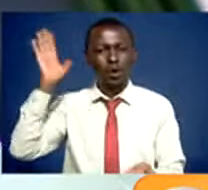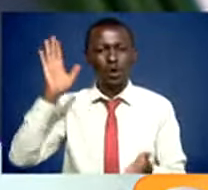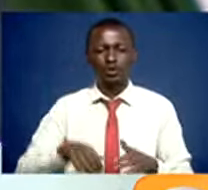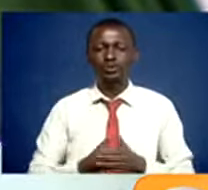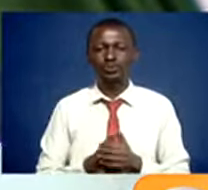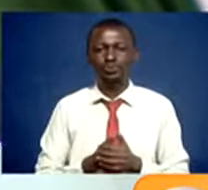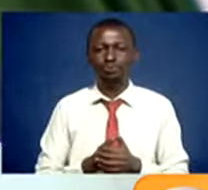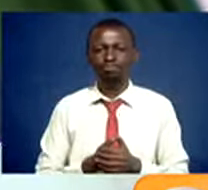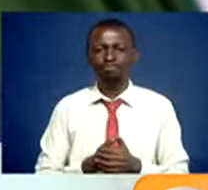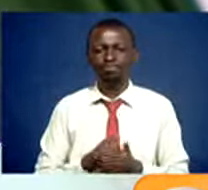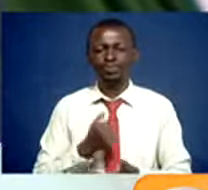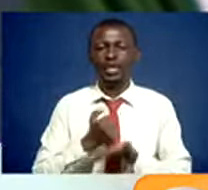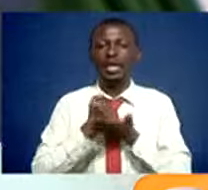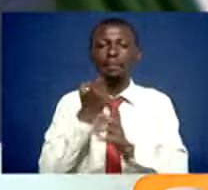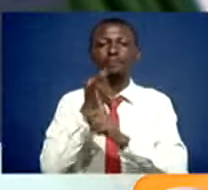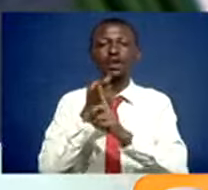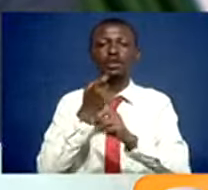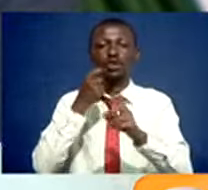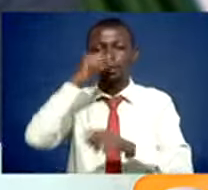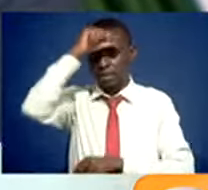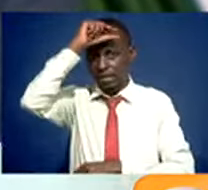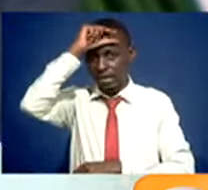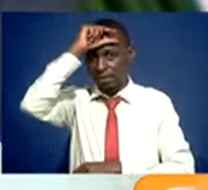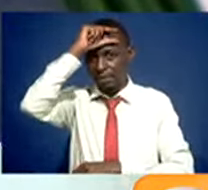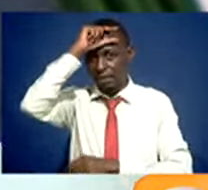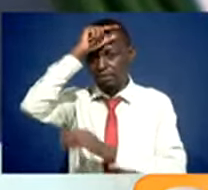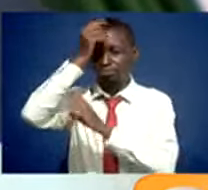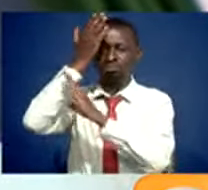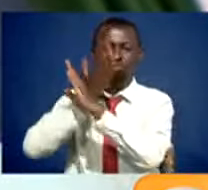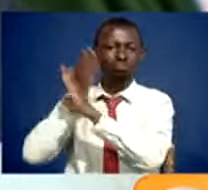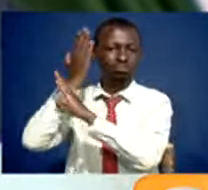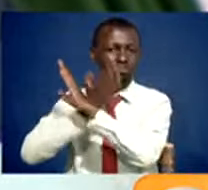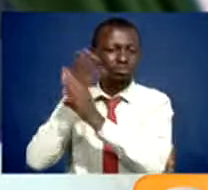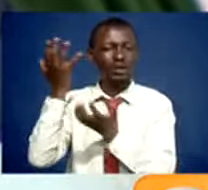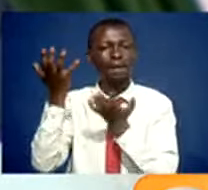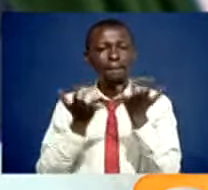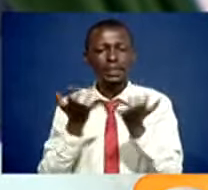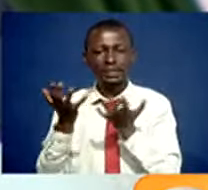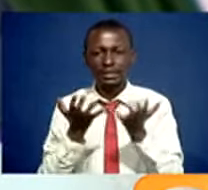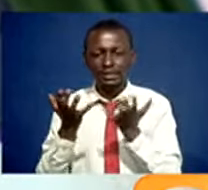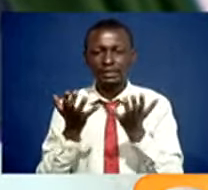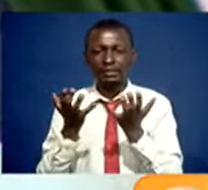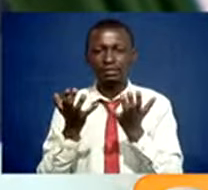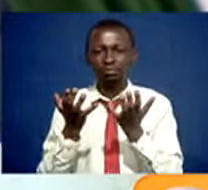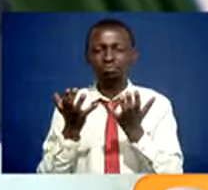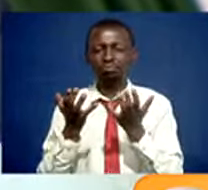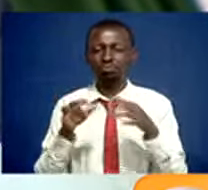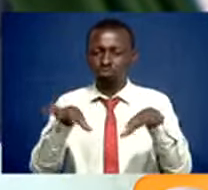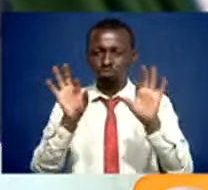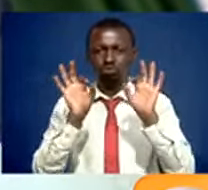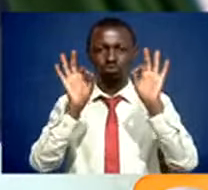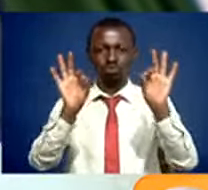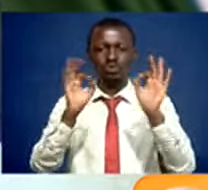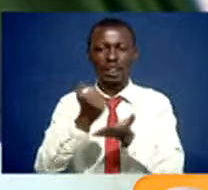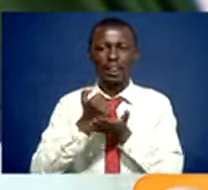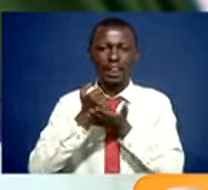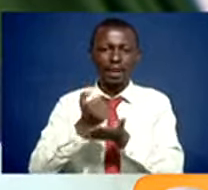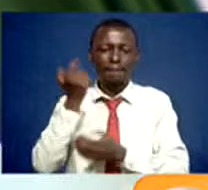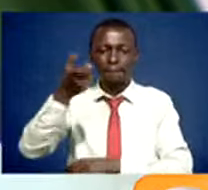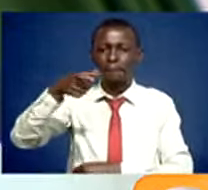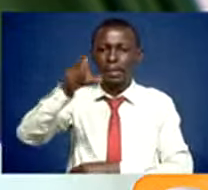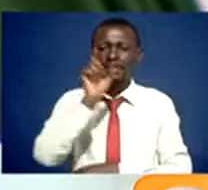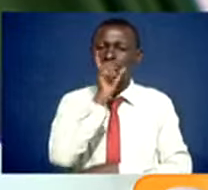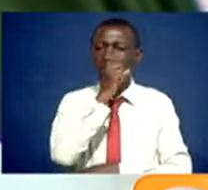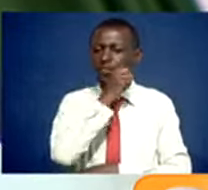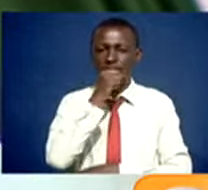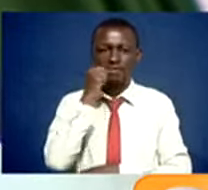The government's intervention in the red meat value chain are similarly robust and have led to an increase